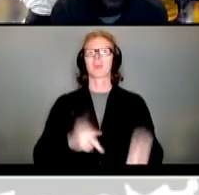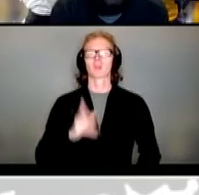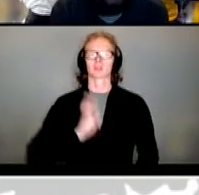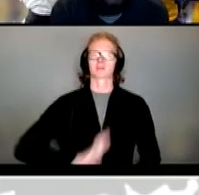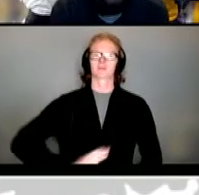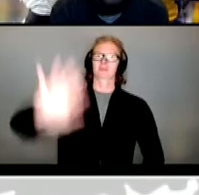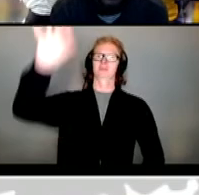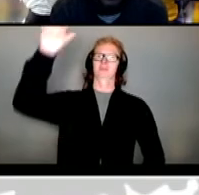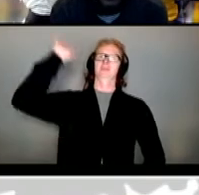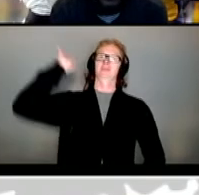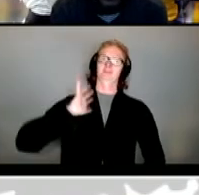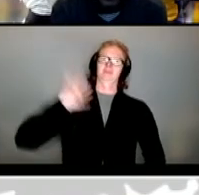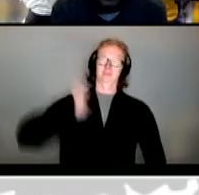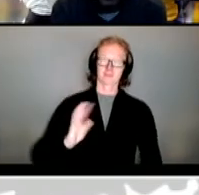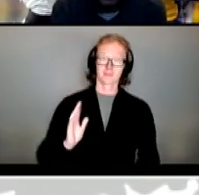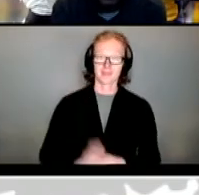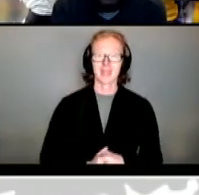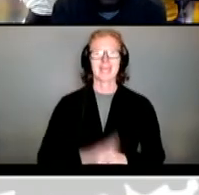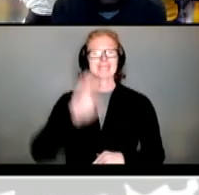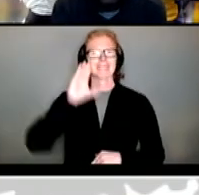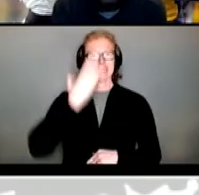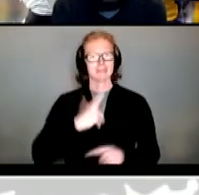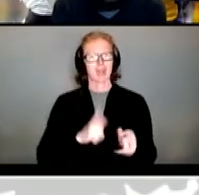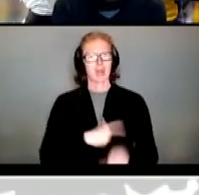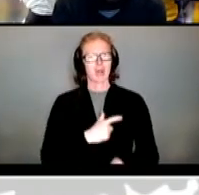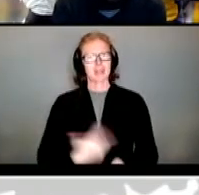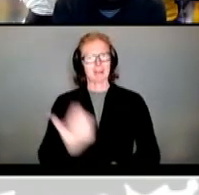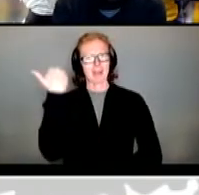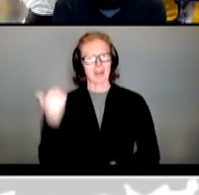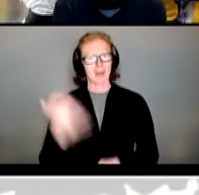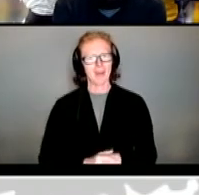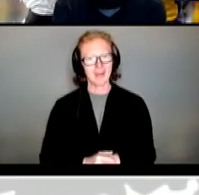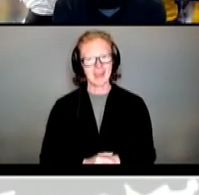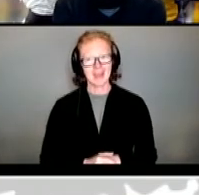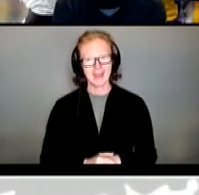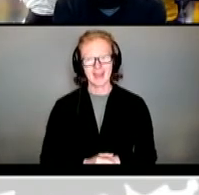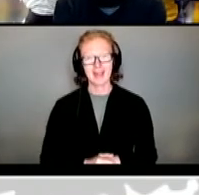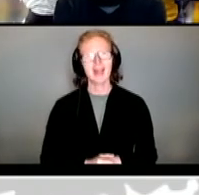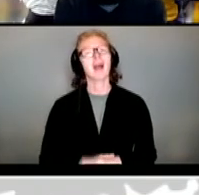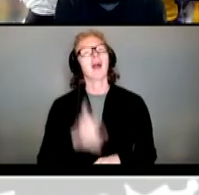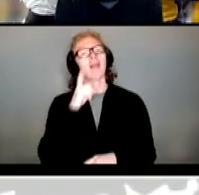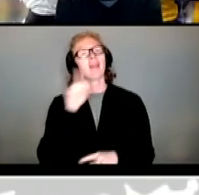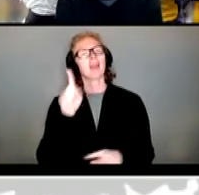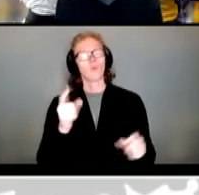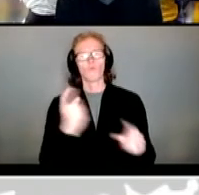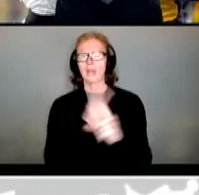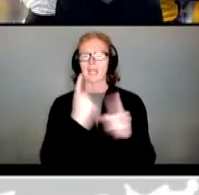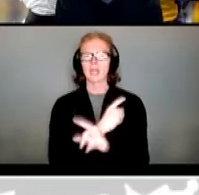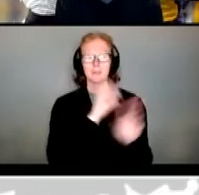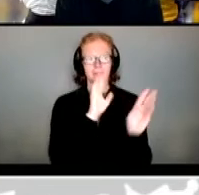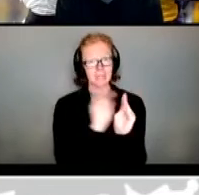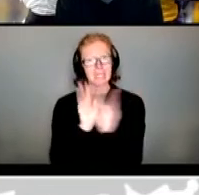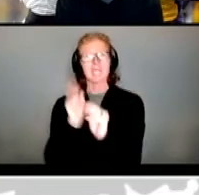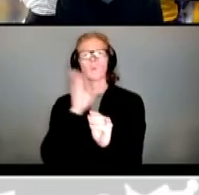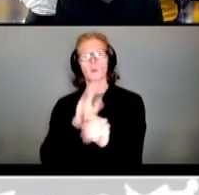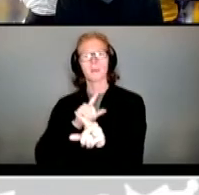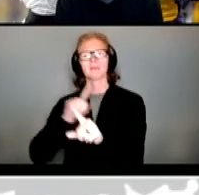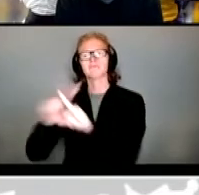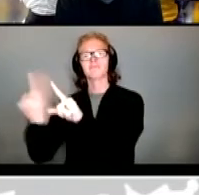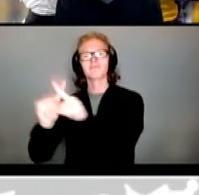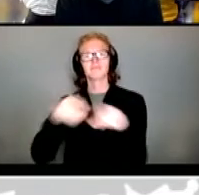day, it seems like a long time ago, yeah. The PCCEP general meeting would be held at different locations throughout the